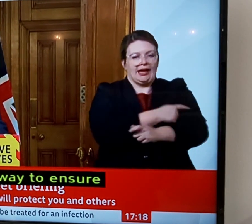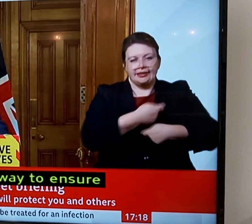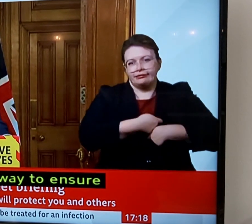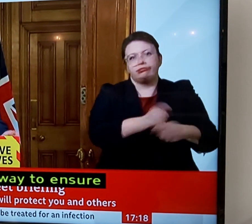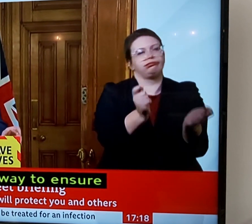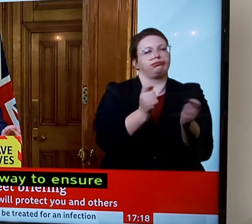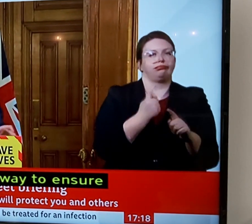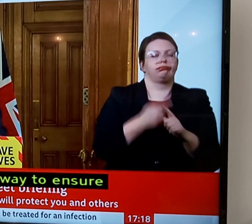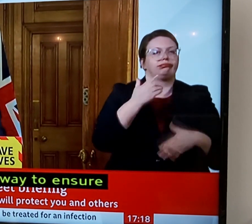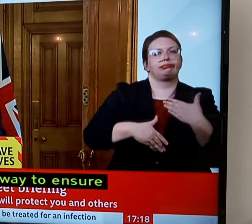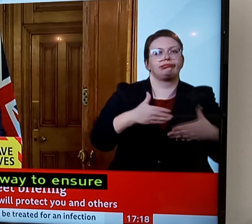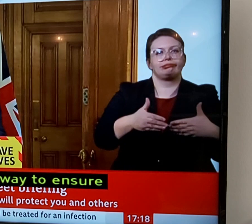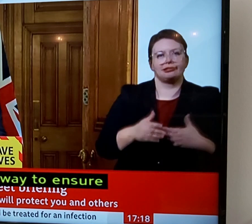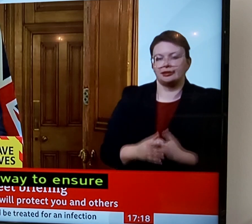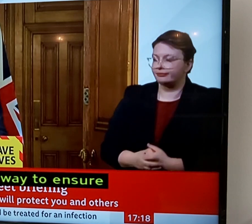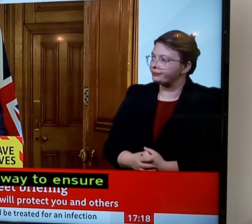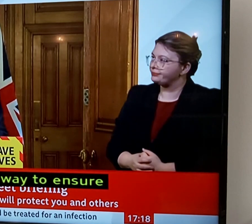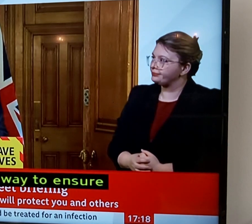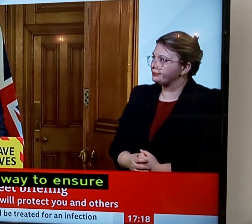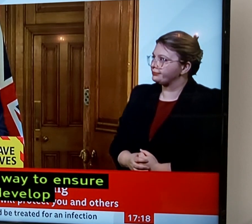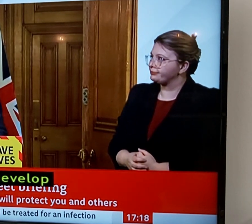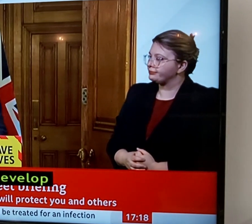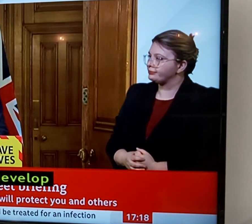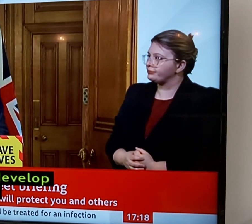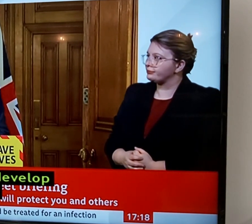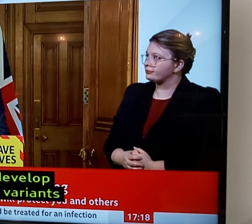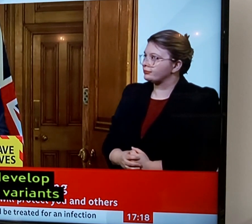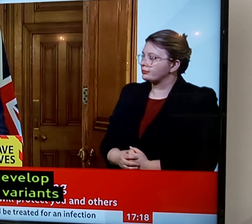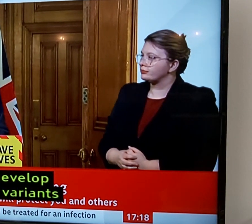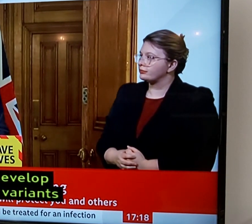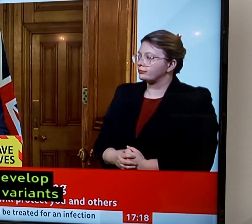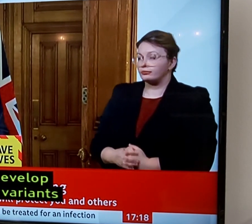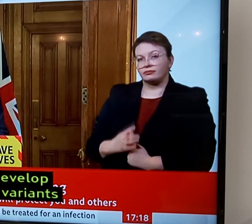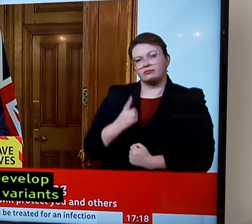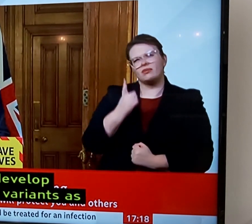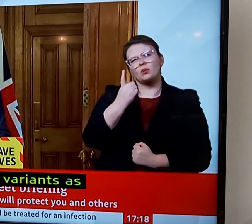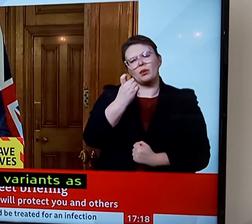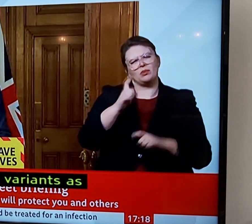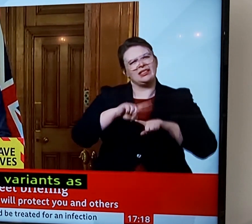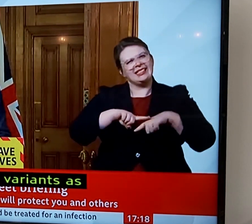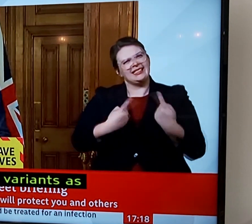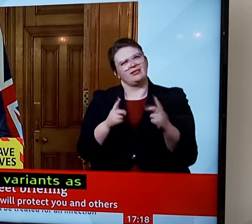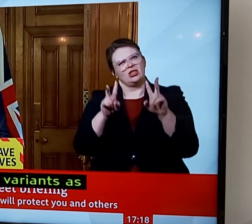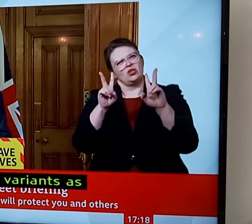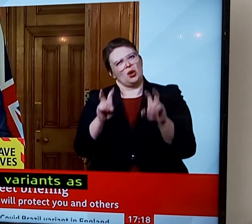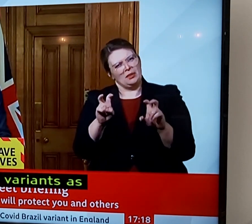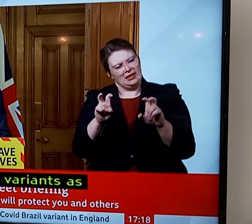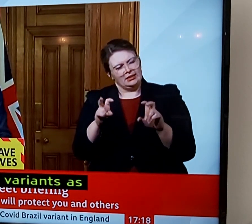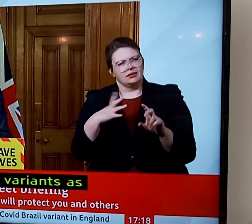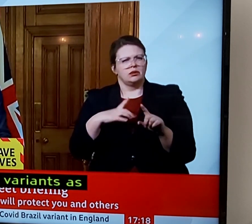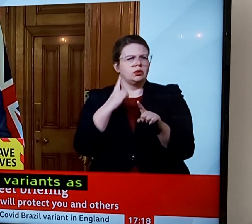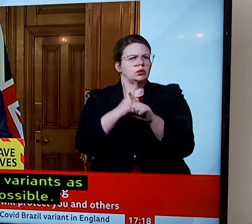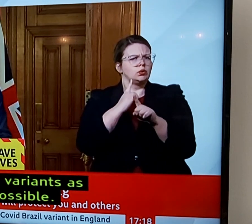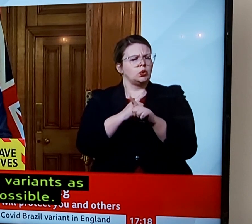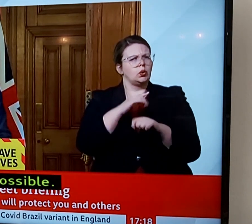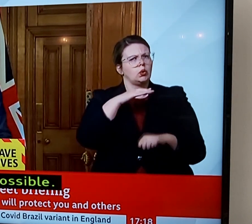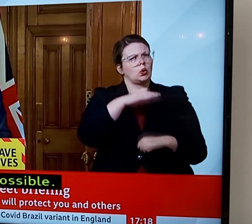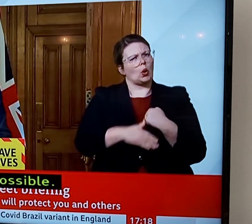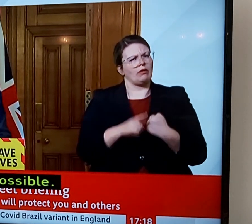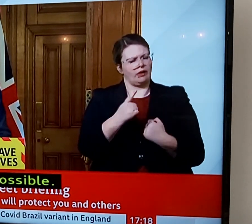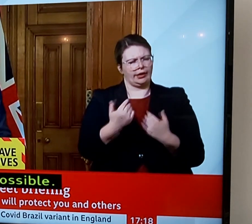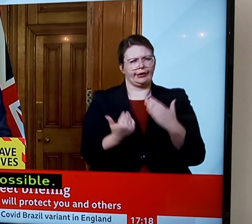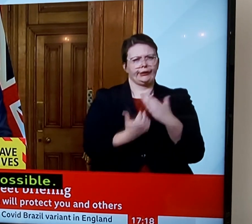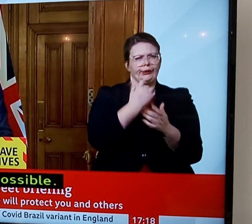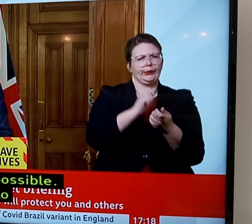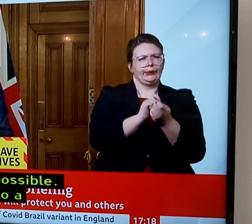possible. Finally, I want to turn to a different subject. The 6 cases of the variant of